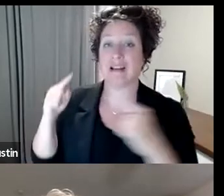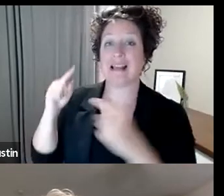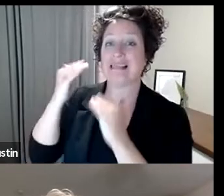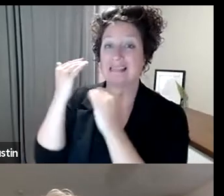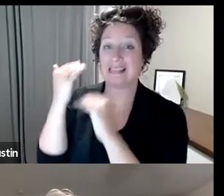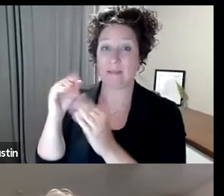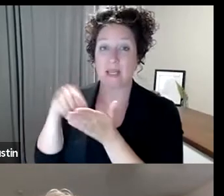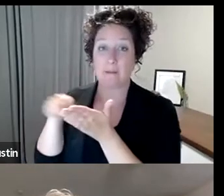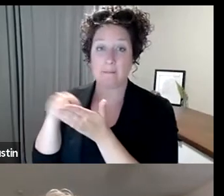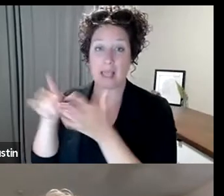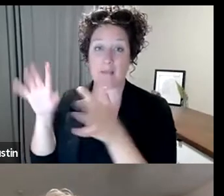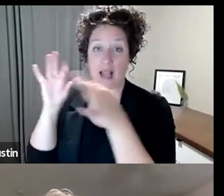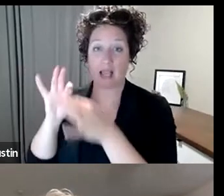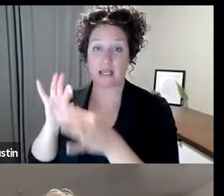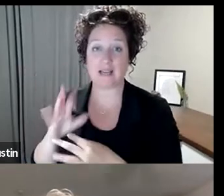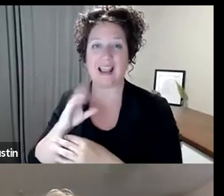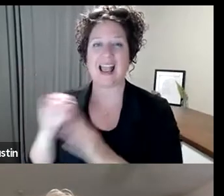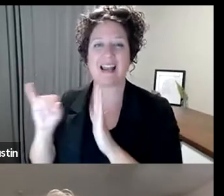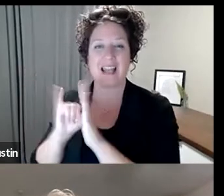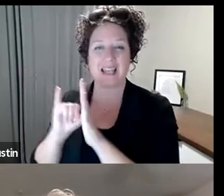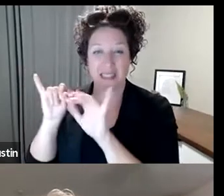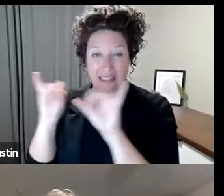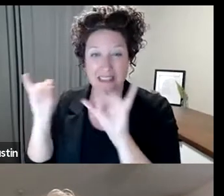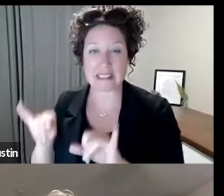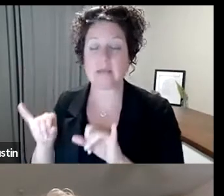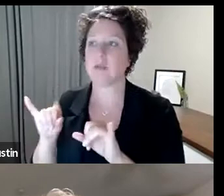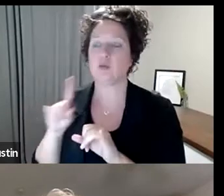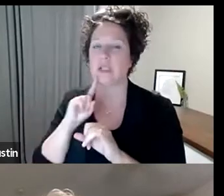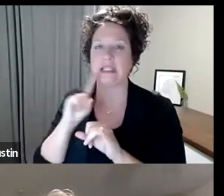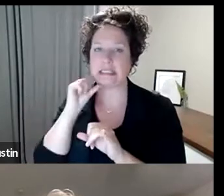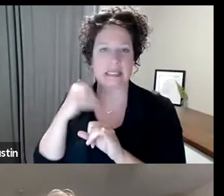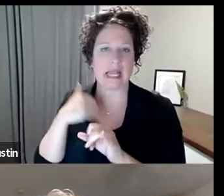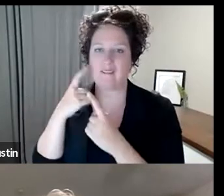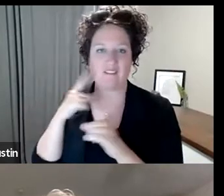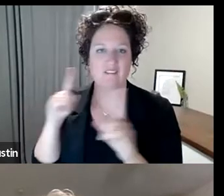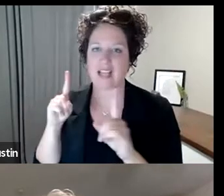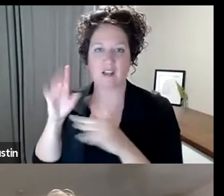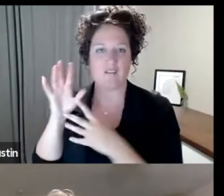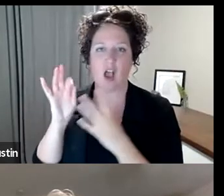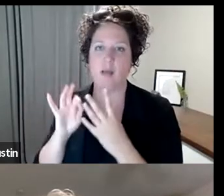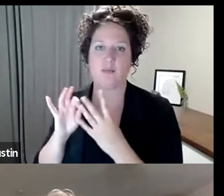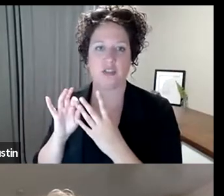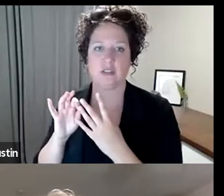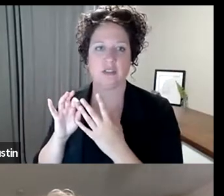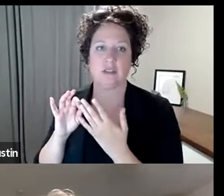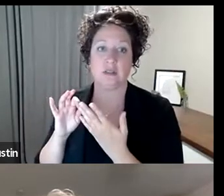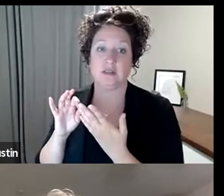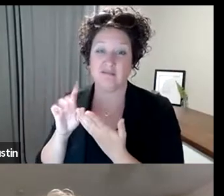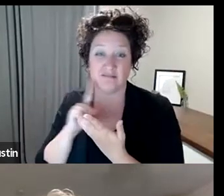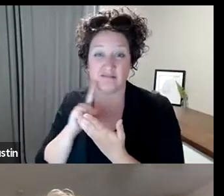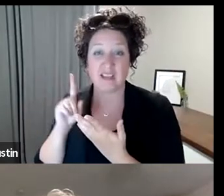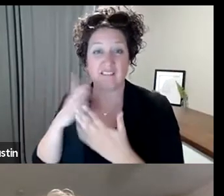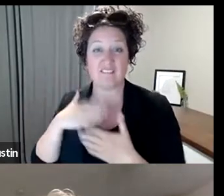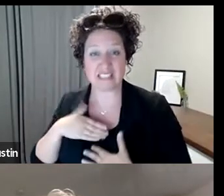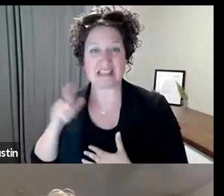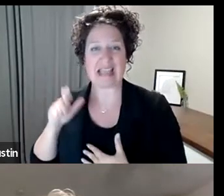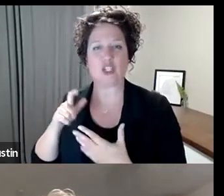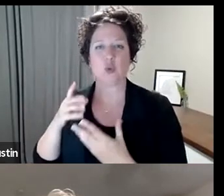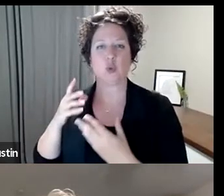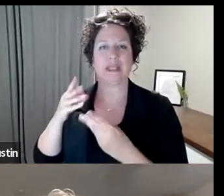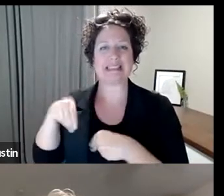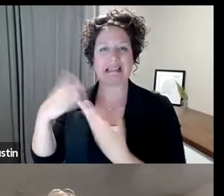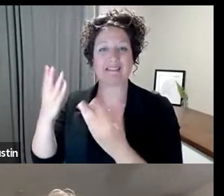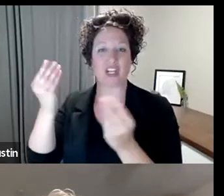limited payment connectivity and identity systems had less effective options to physically deliver cash. Not such